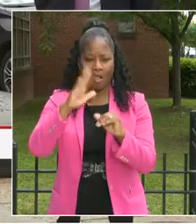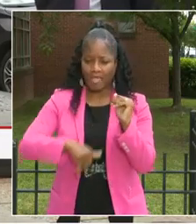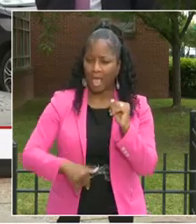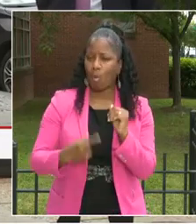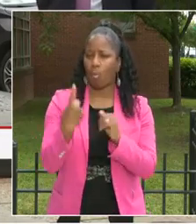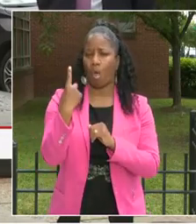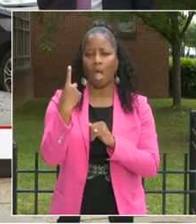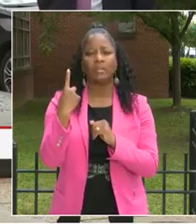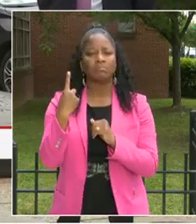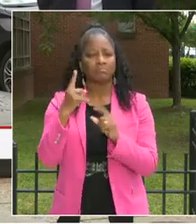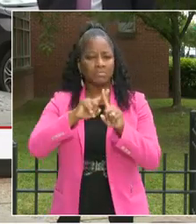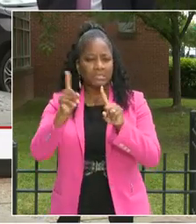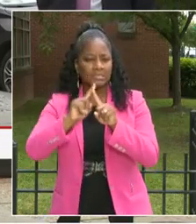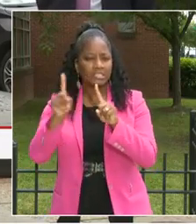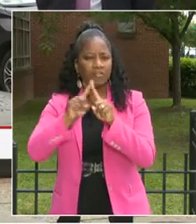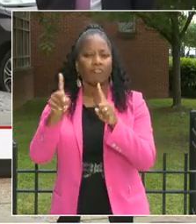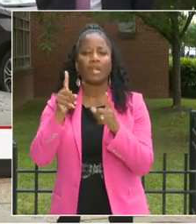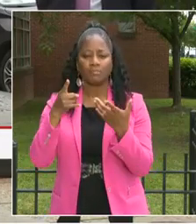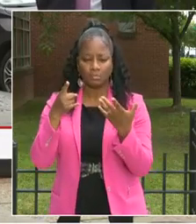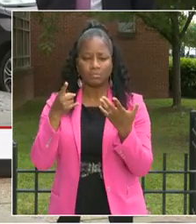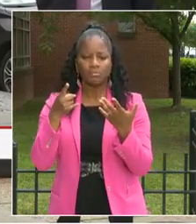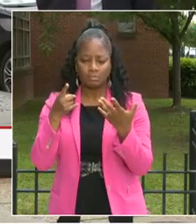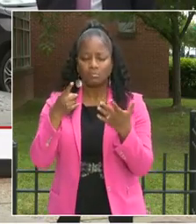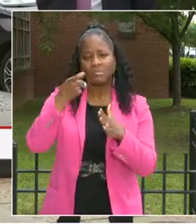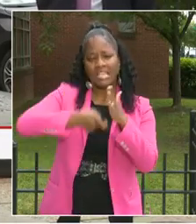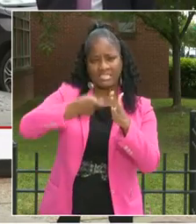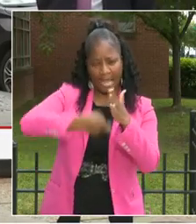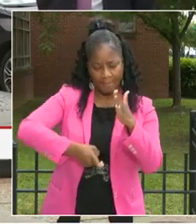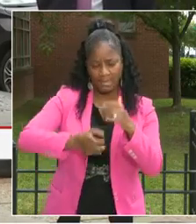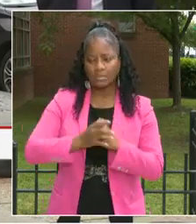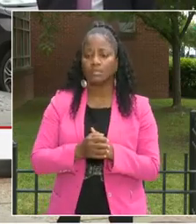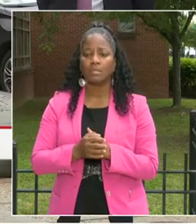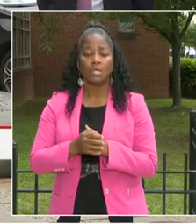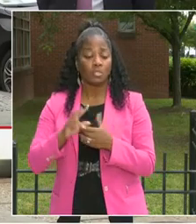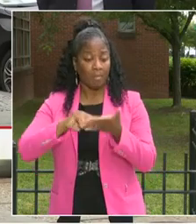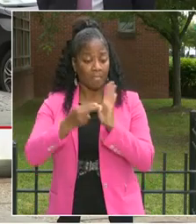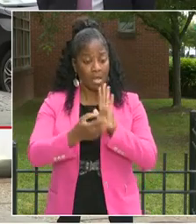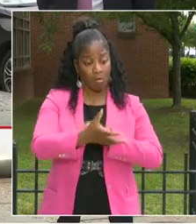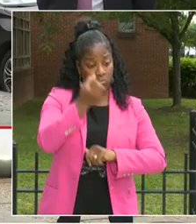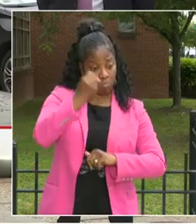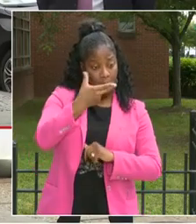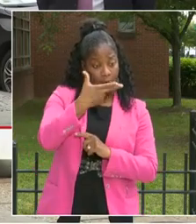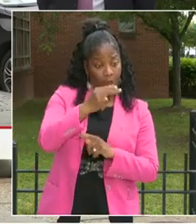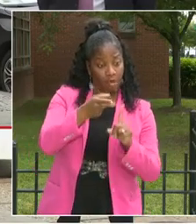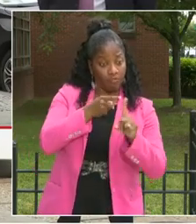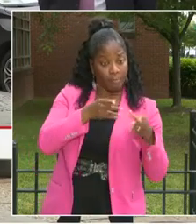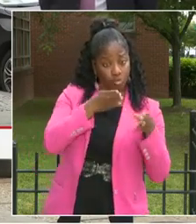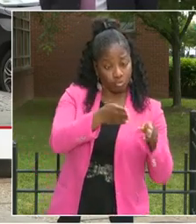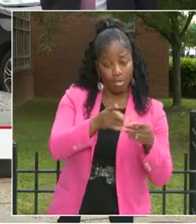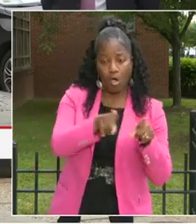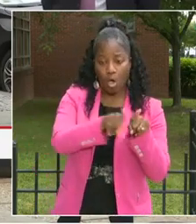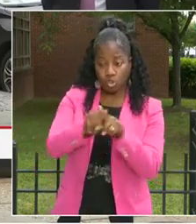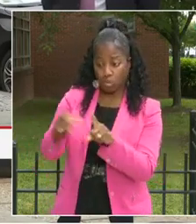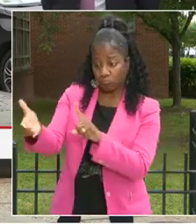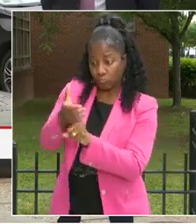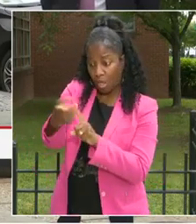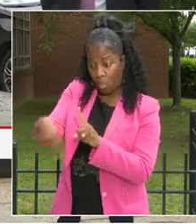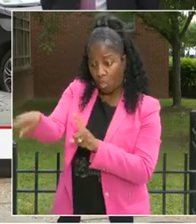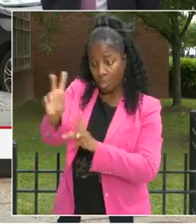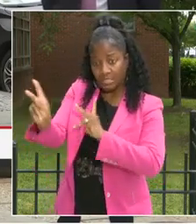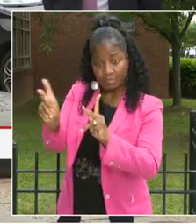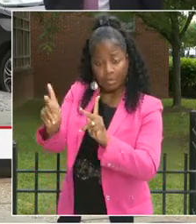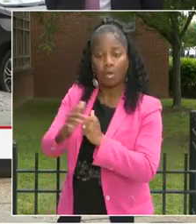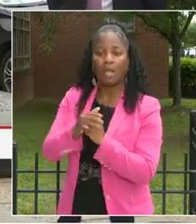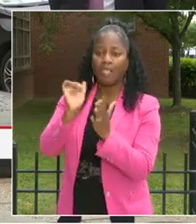Court indictments. Proactively removing illegal firearms from the streets and apprehending armed criminals continues to be one of our